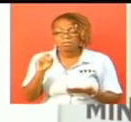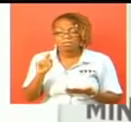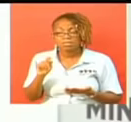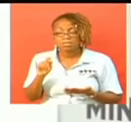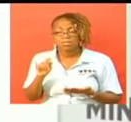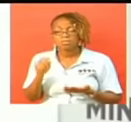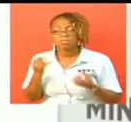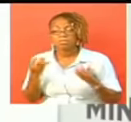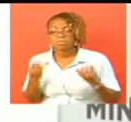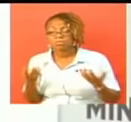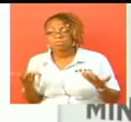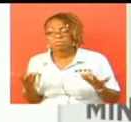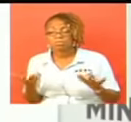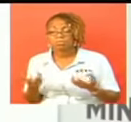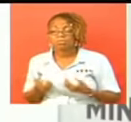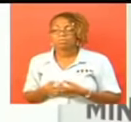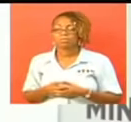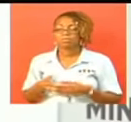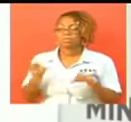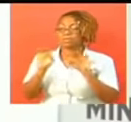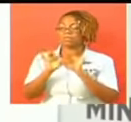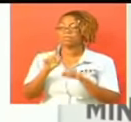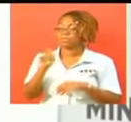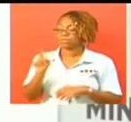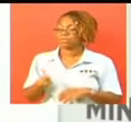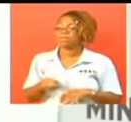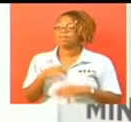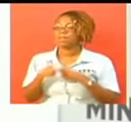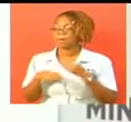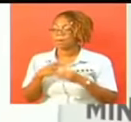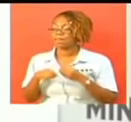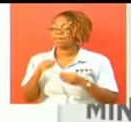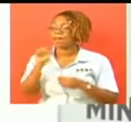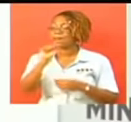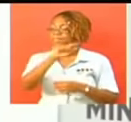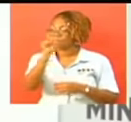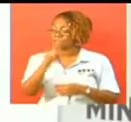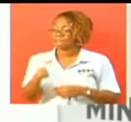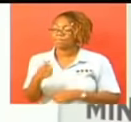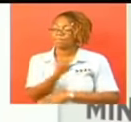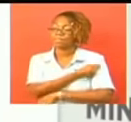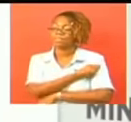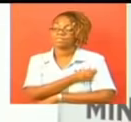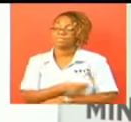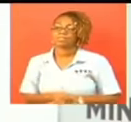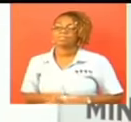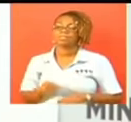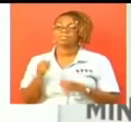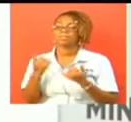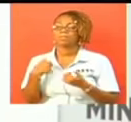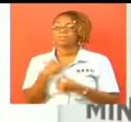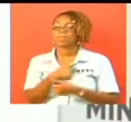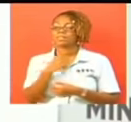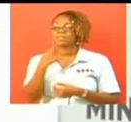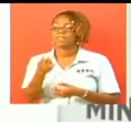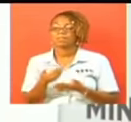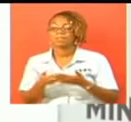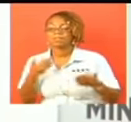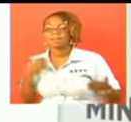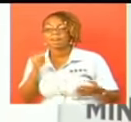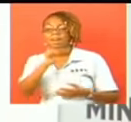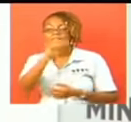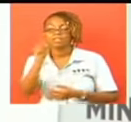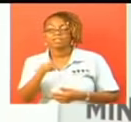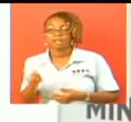Essentially, the AstraZeneca vaccine, as we've said before, has a very rare risk of blood clots associated with